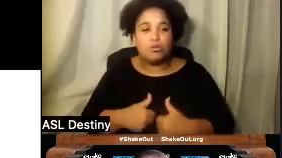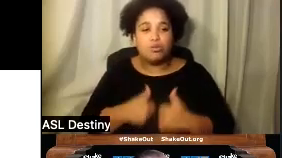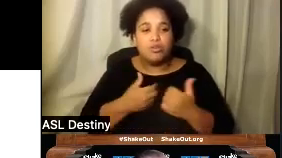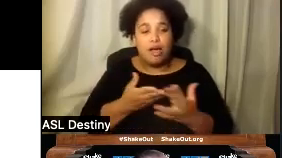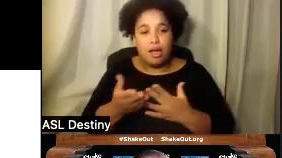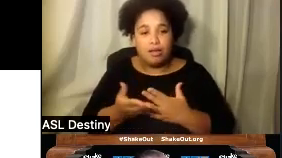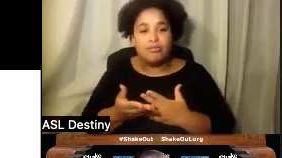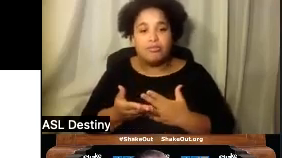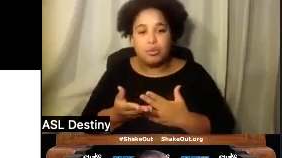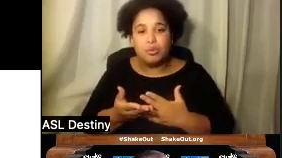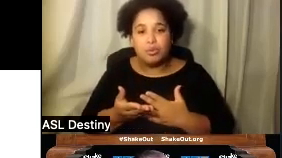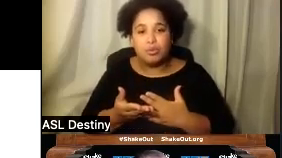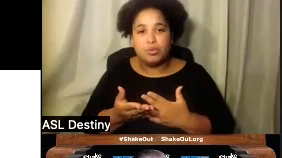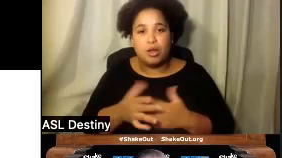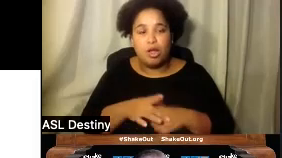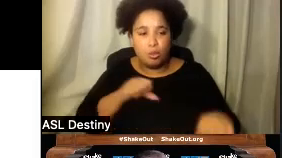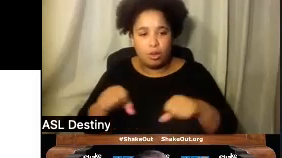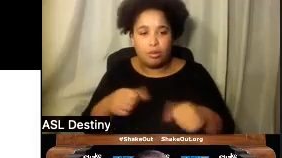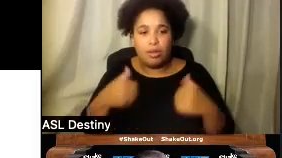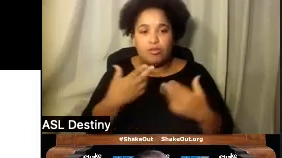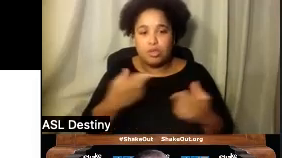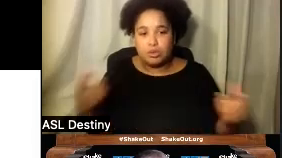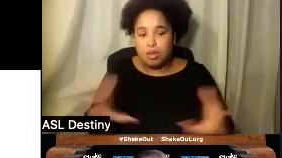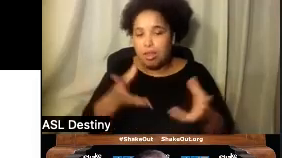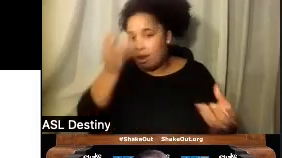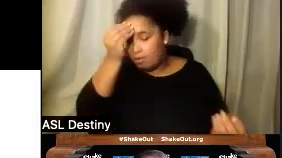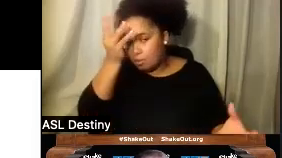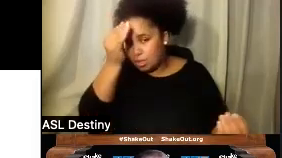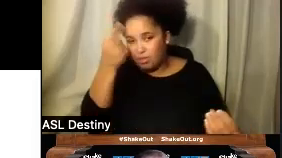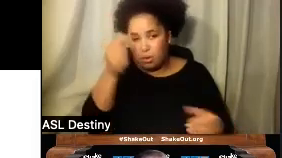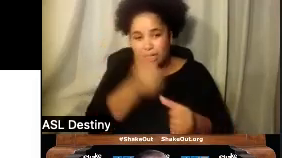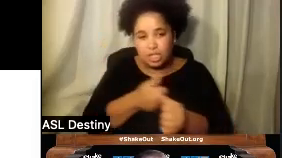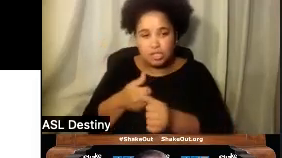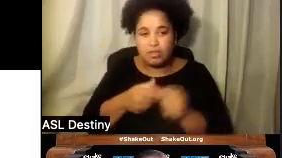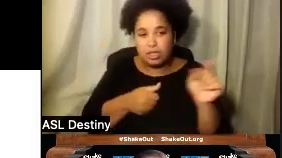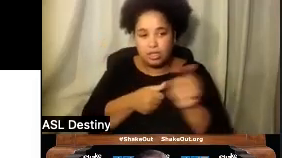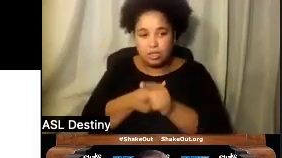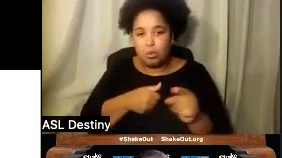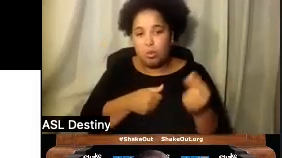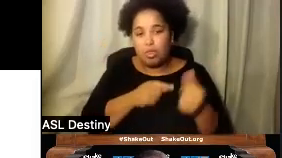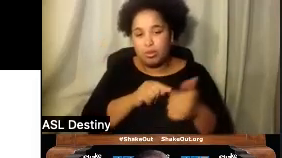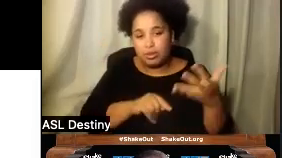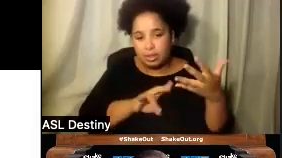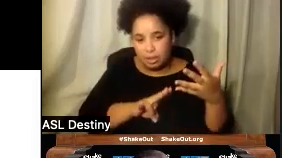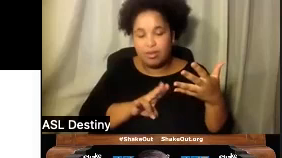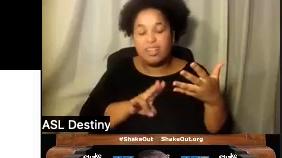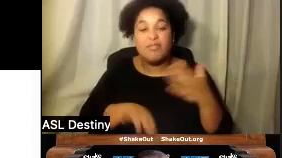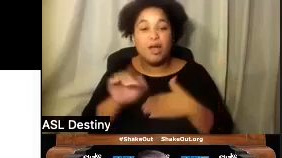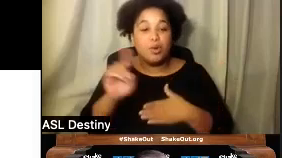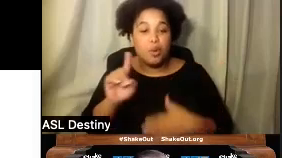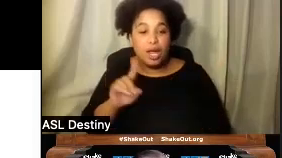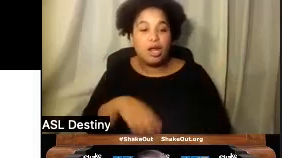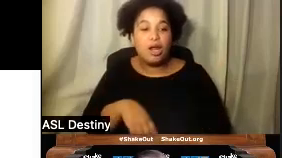And so there's resources and a lot of information on each of these topics on our website at